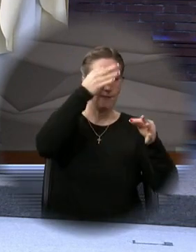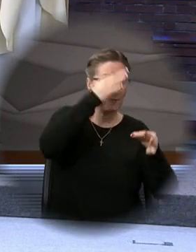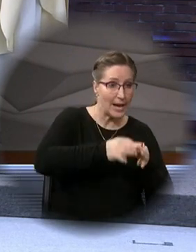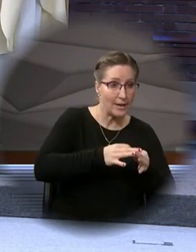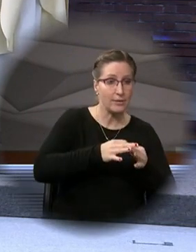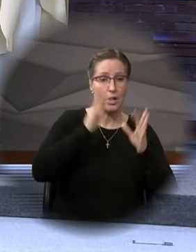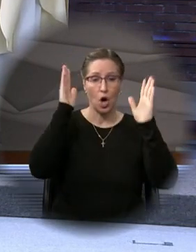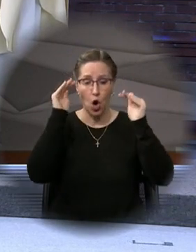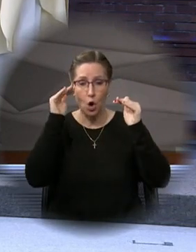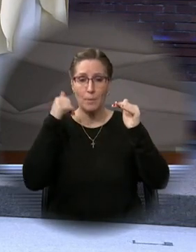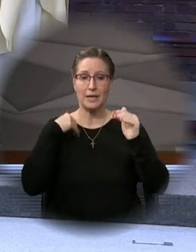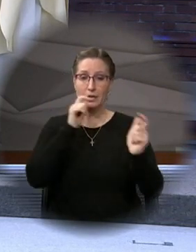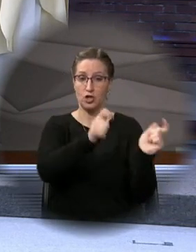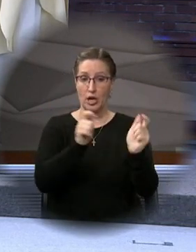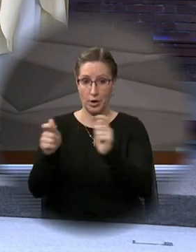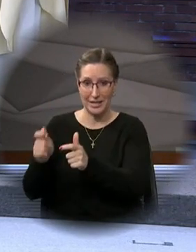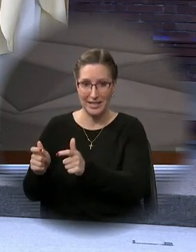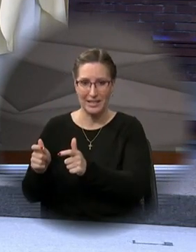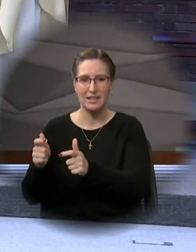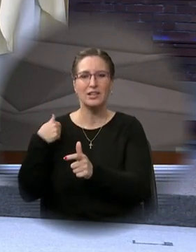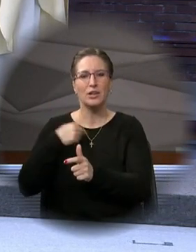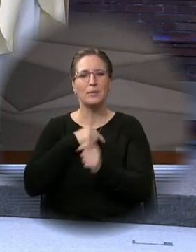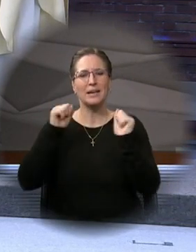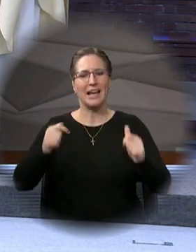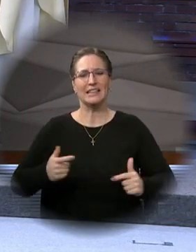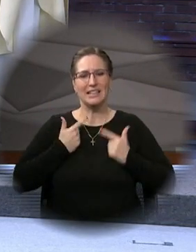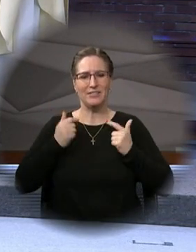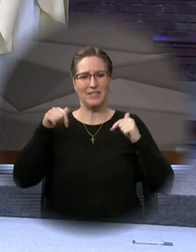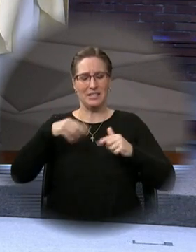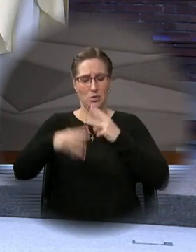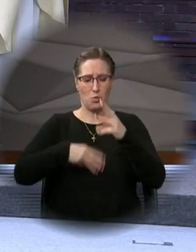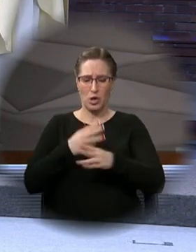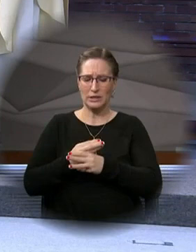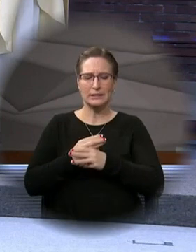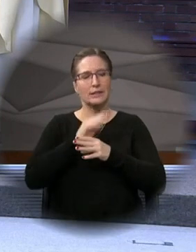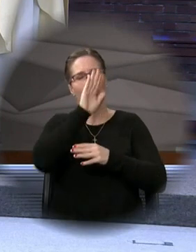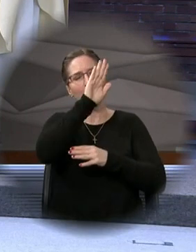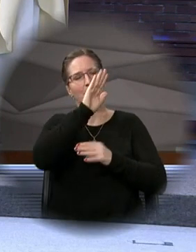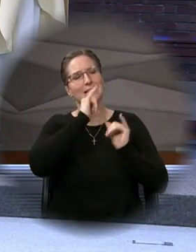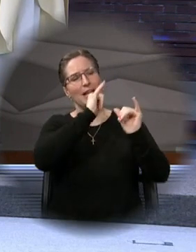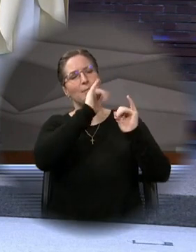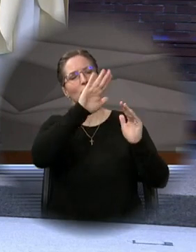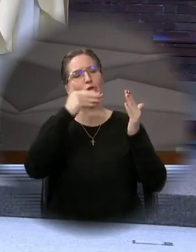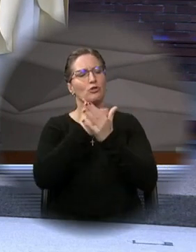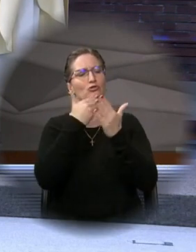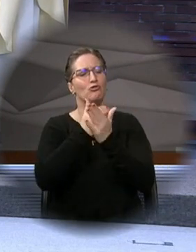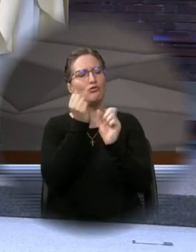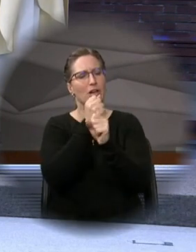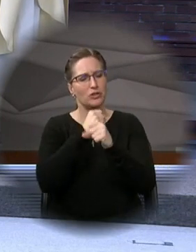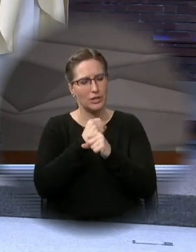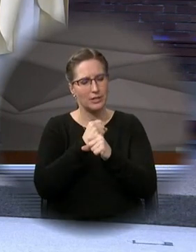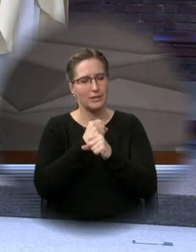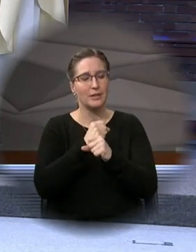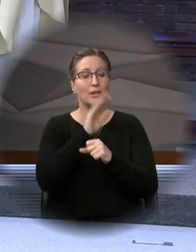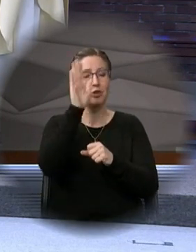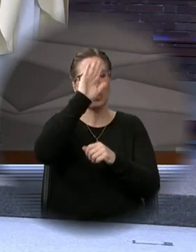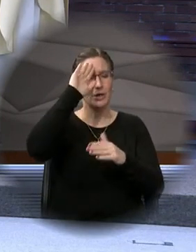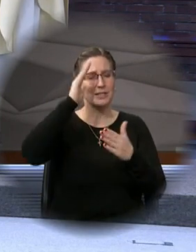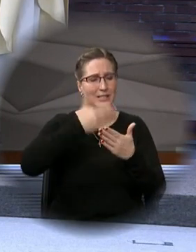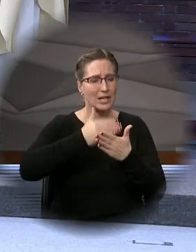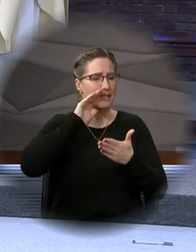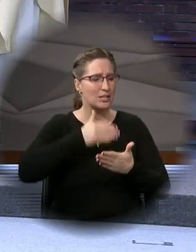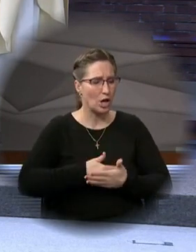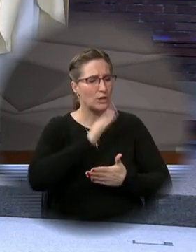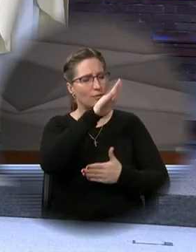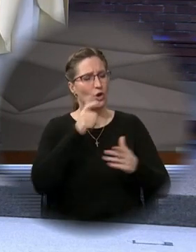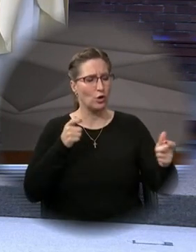hope, and charity, that we may live in this world as your new creation and as beloved sons and daughters of your